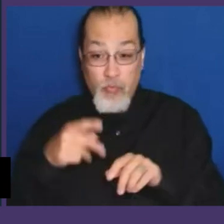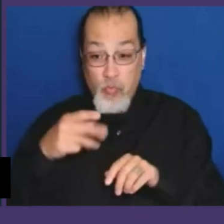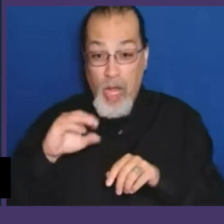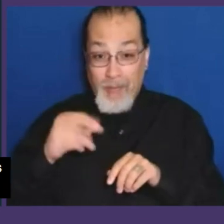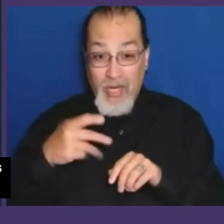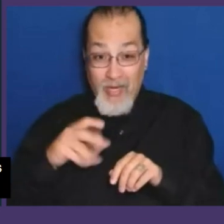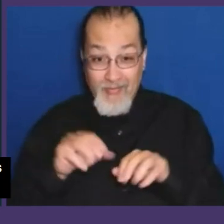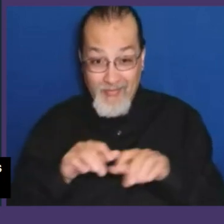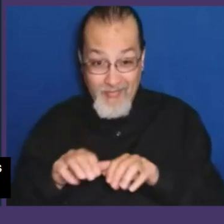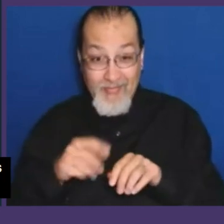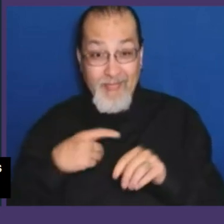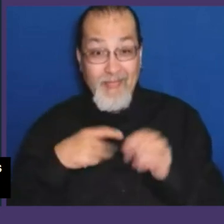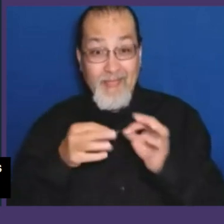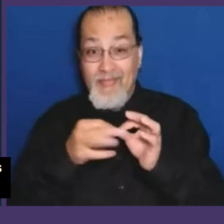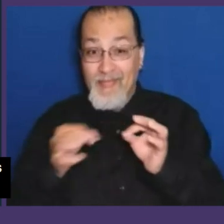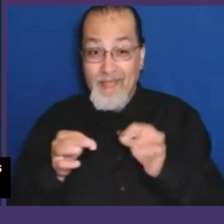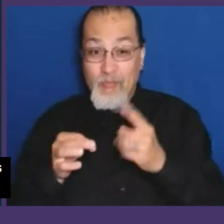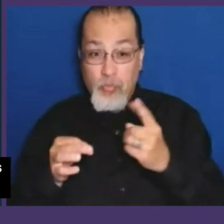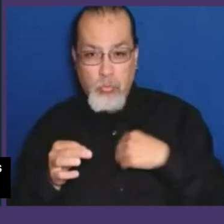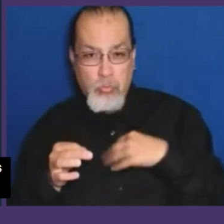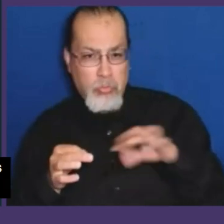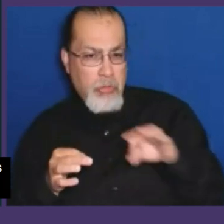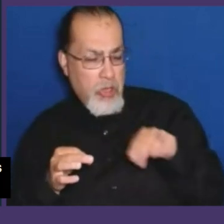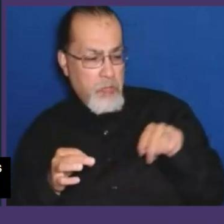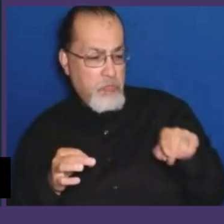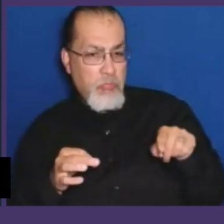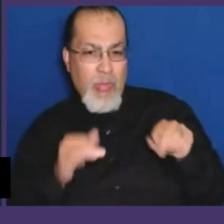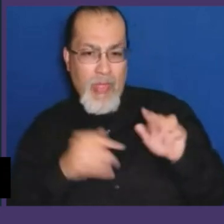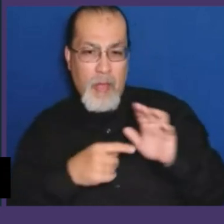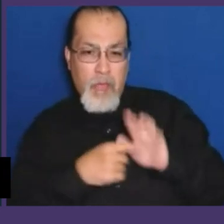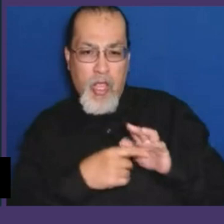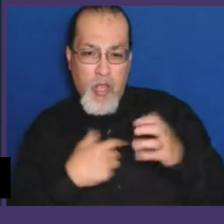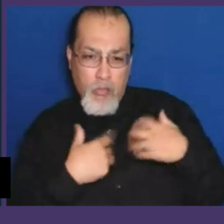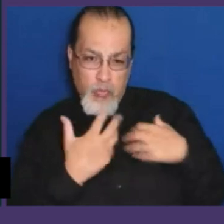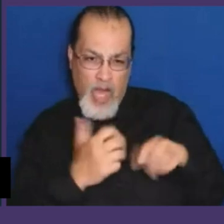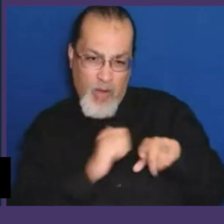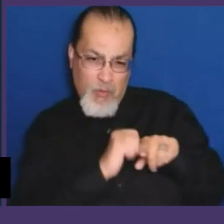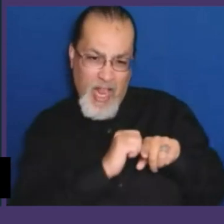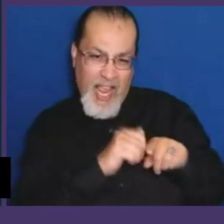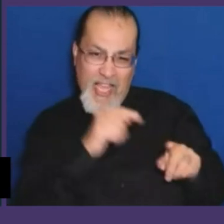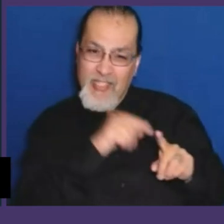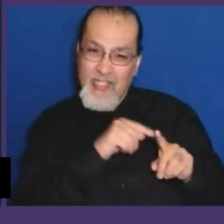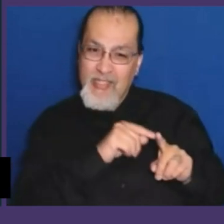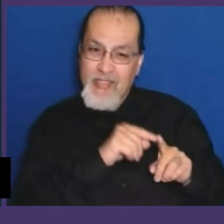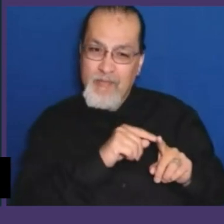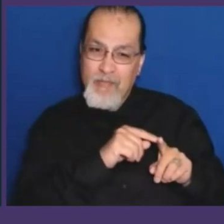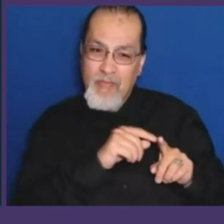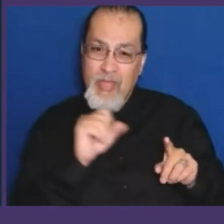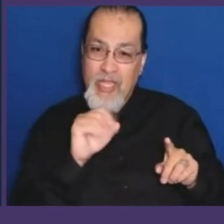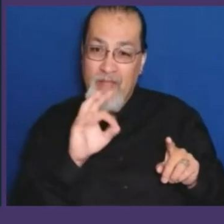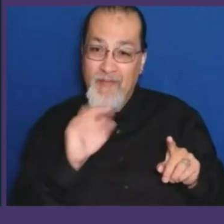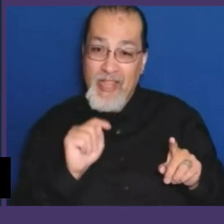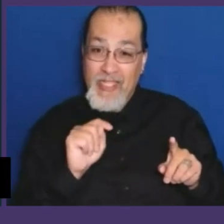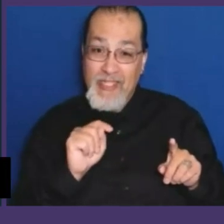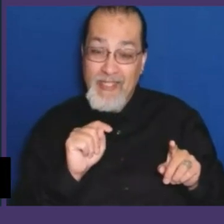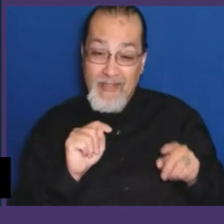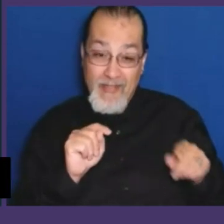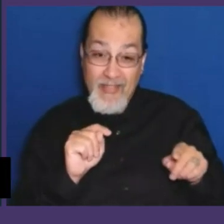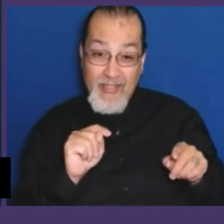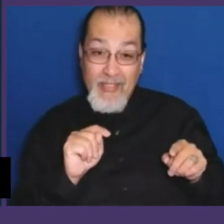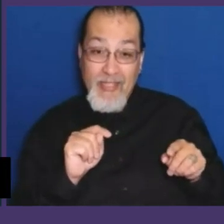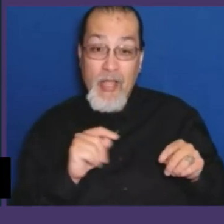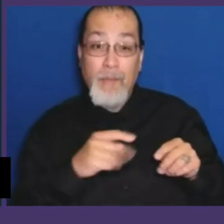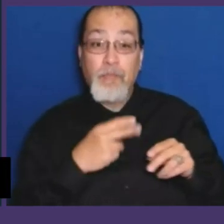train, which is initialized at SFT model, to create some completions in yellow. And then we append the reward token again, and we read